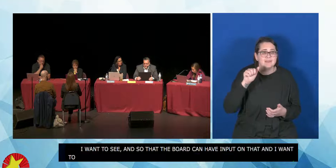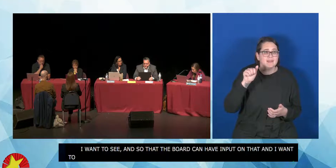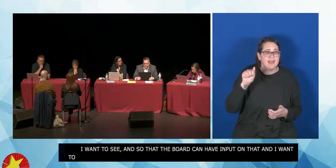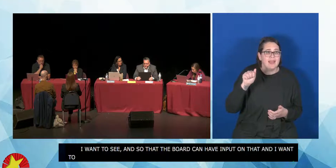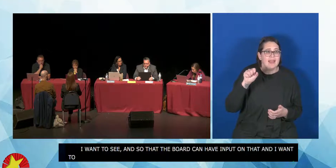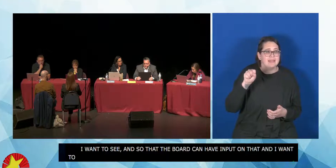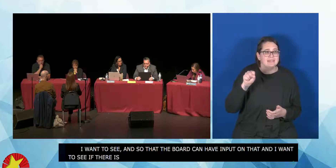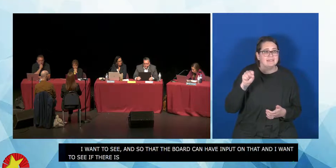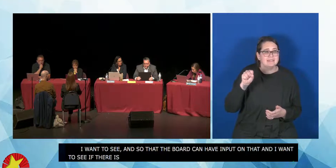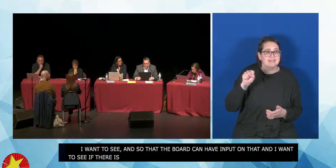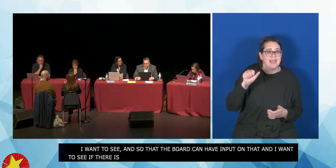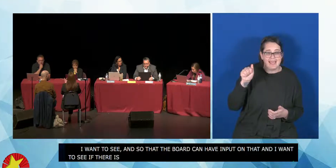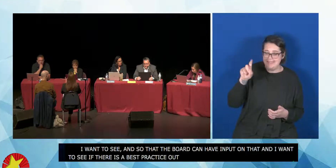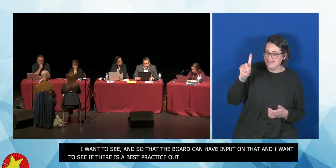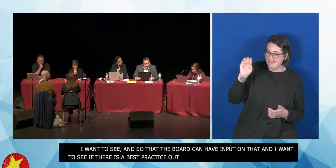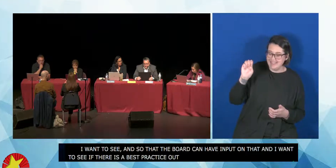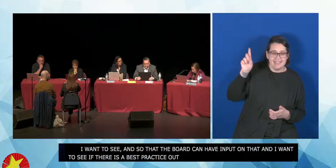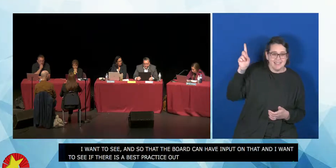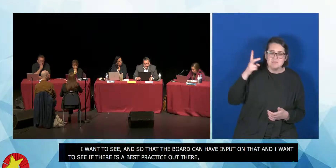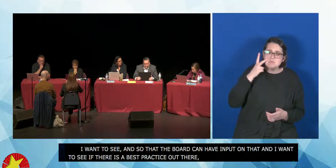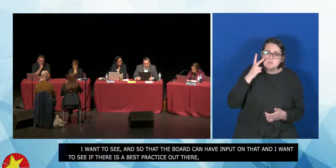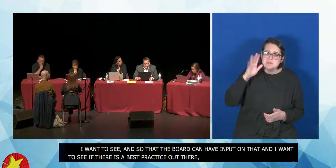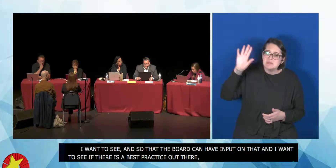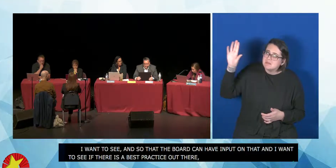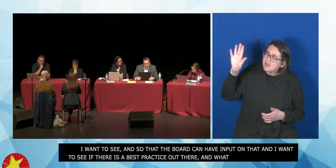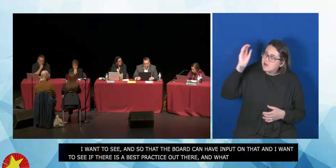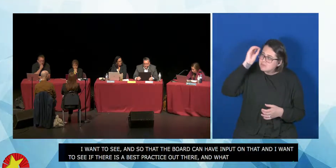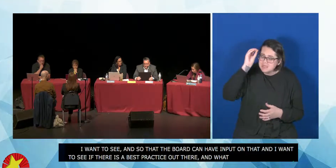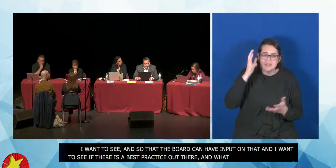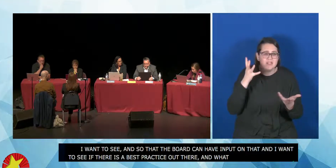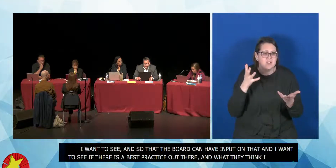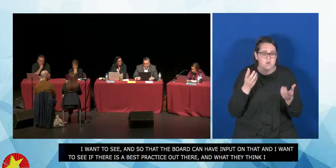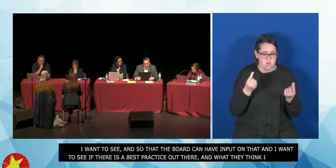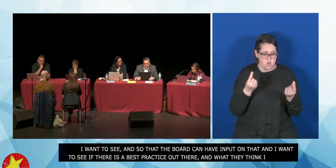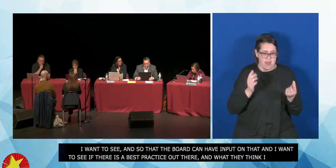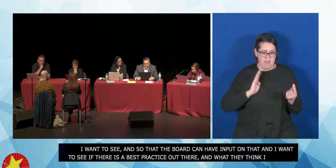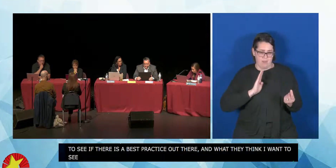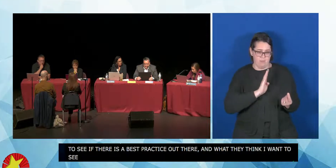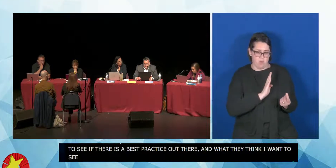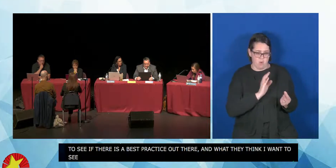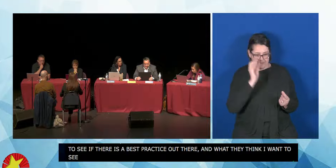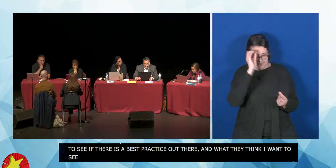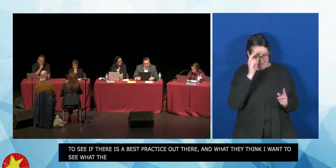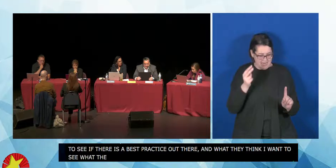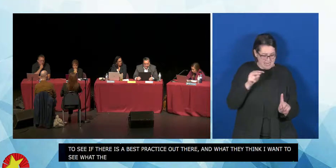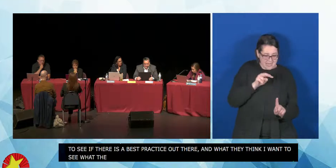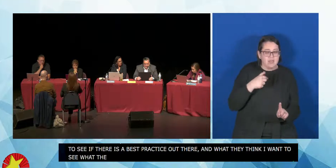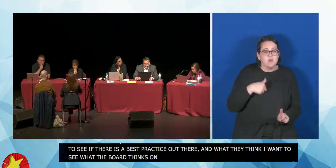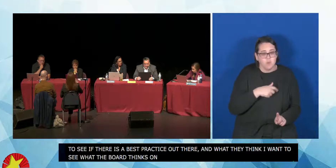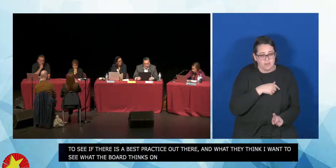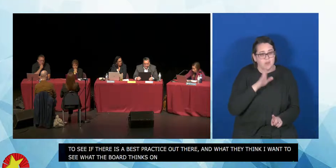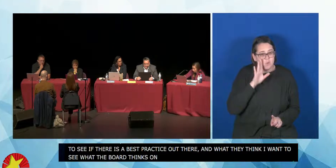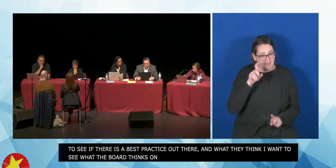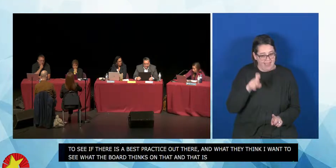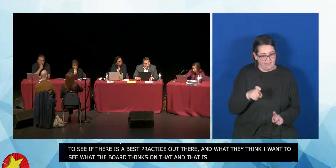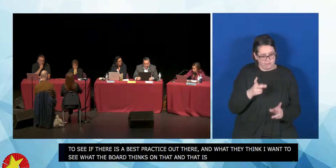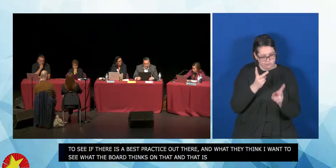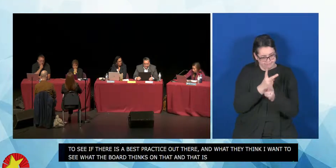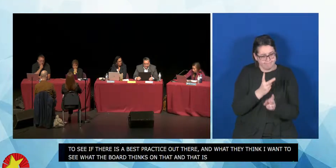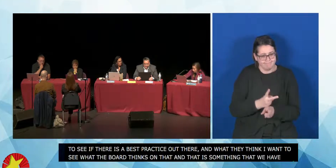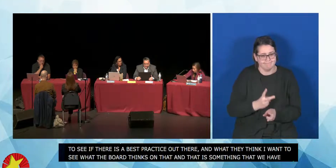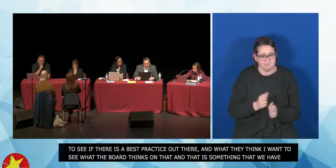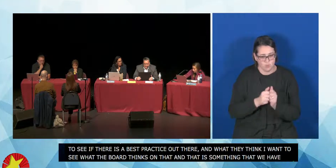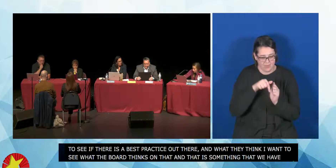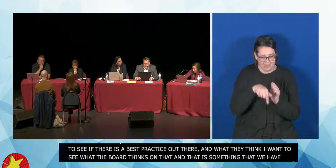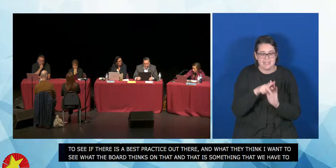published, what they think. I want to see what the board thinks on that, because that's something that we'll have to wrestle with this